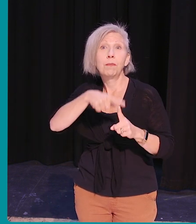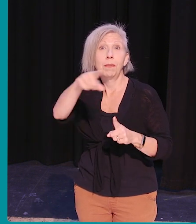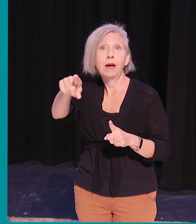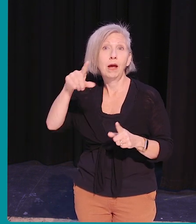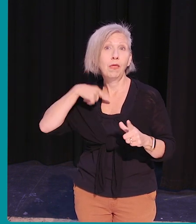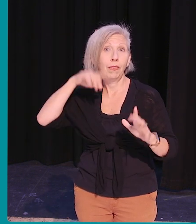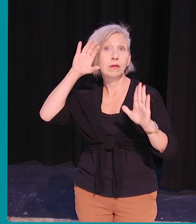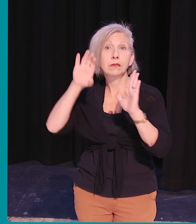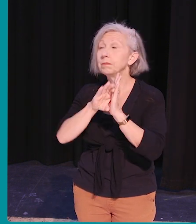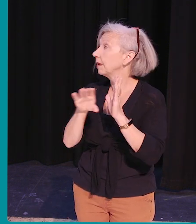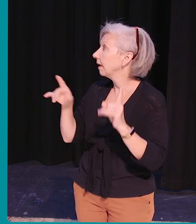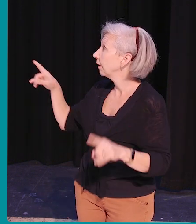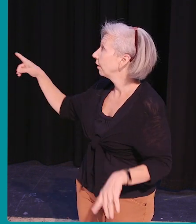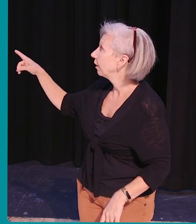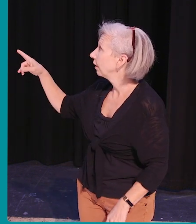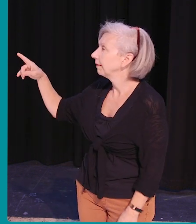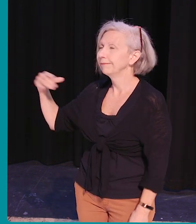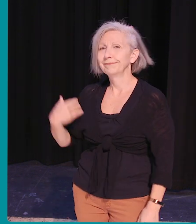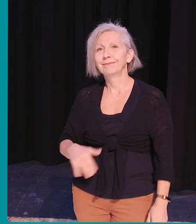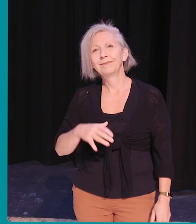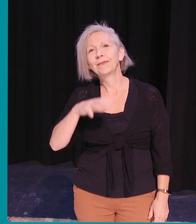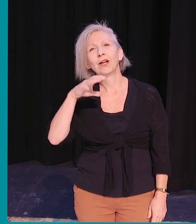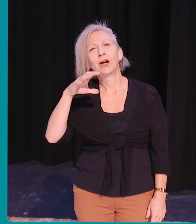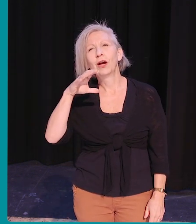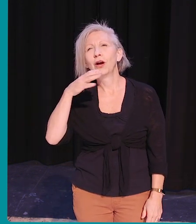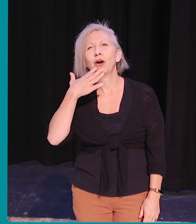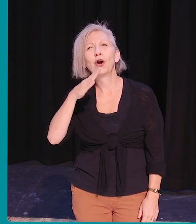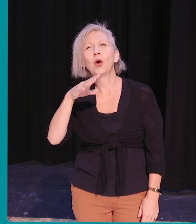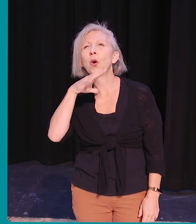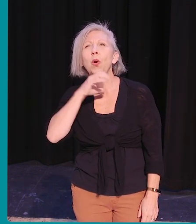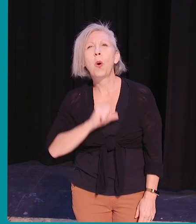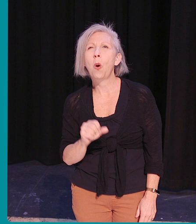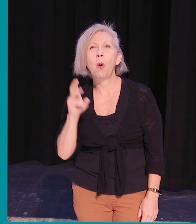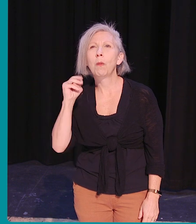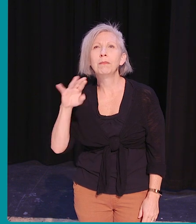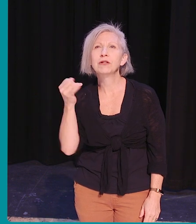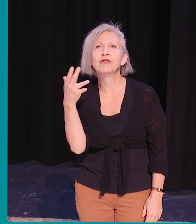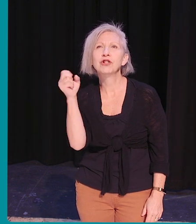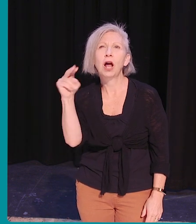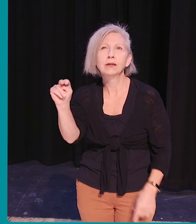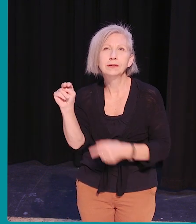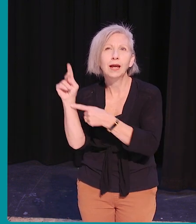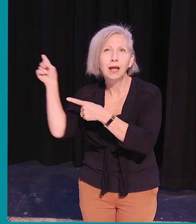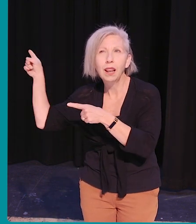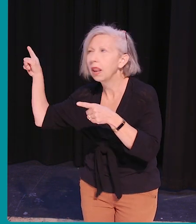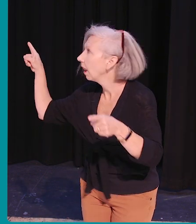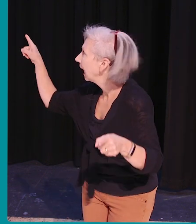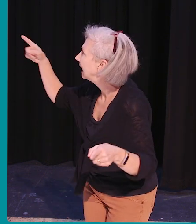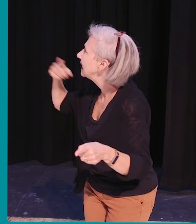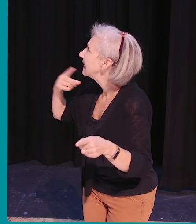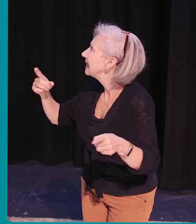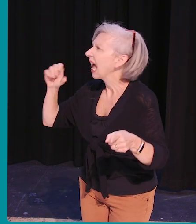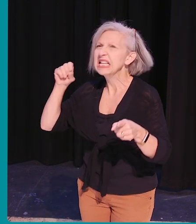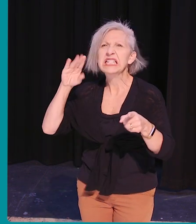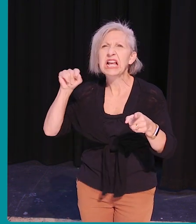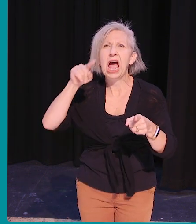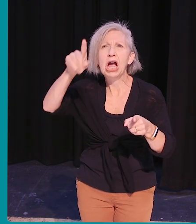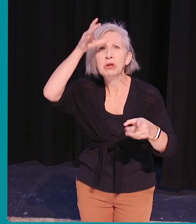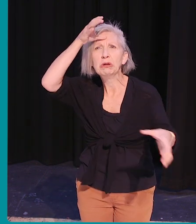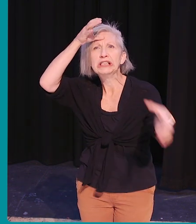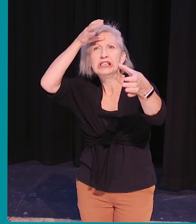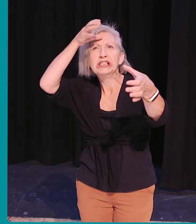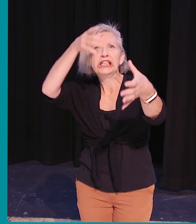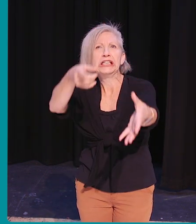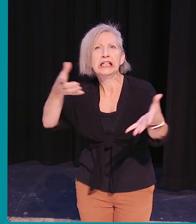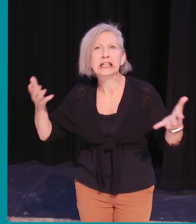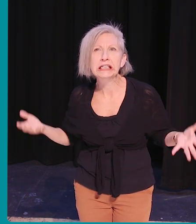is that good old Mr. Johnston up in the corner, who's like, Scott, you're a genius, in quotes, which I'm sure was great for my fragile middle school ego, but I also didn't recognize what the